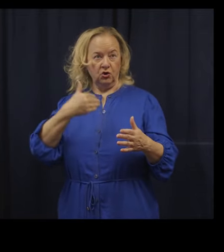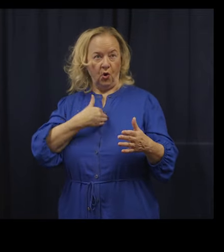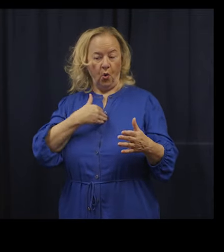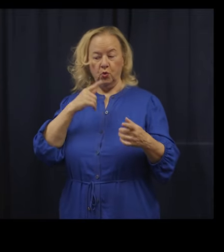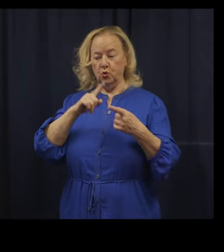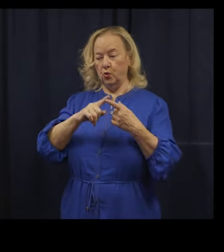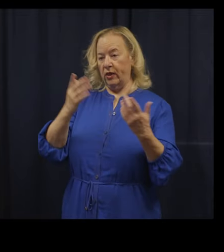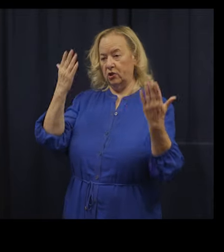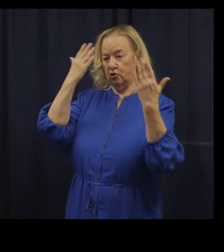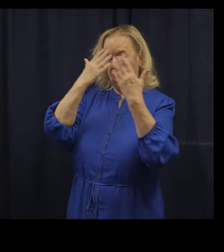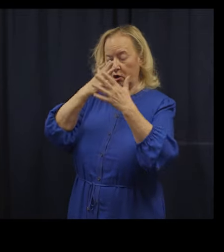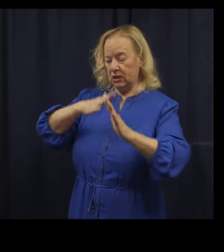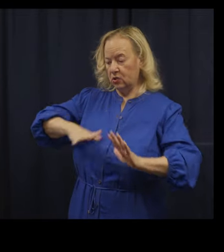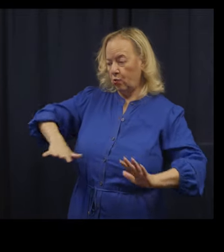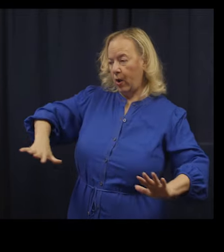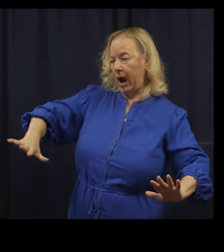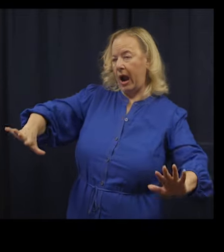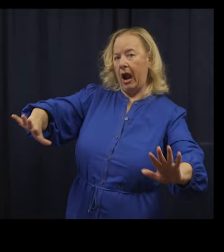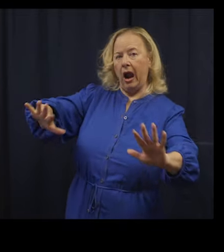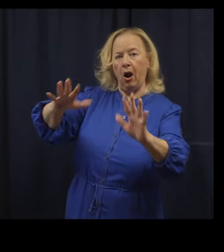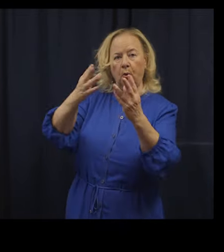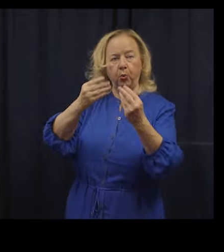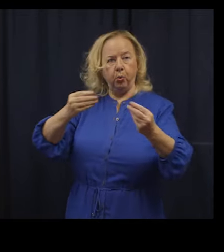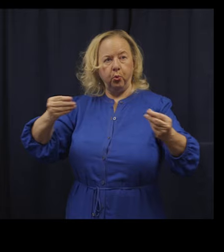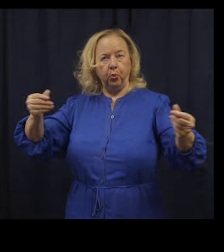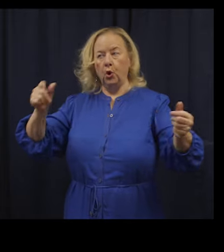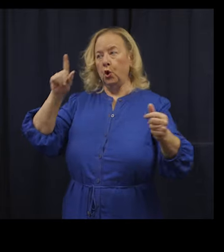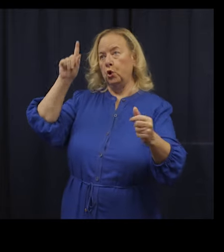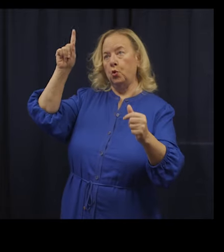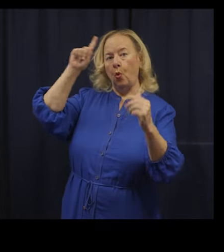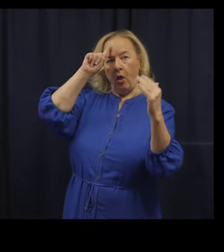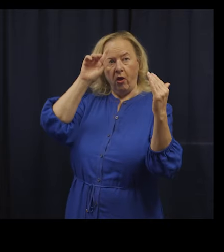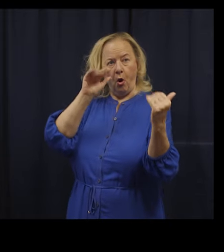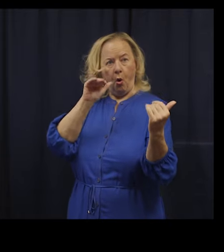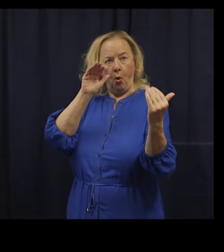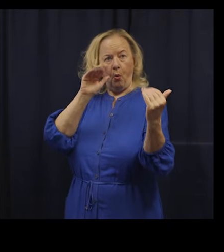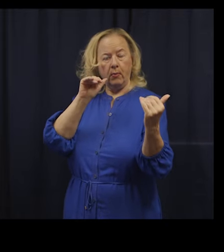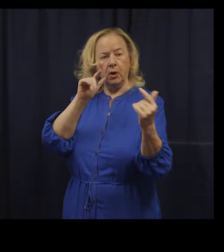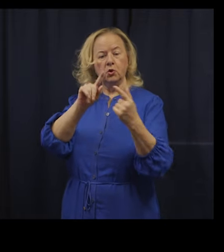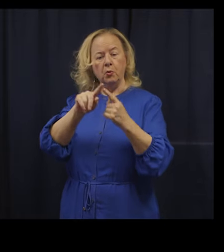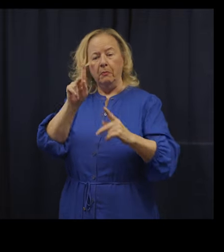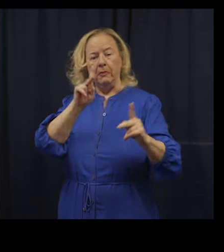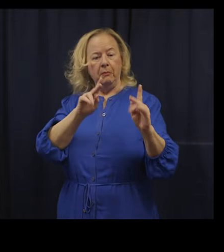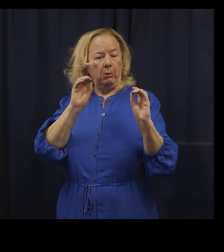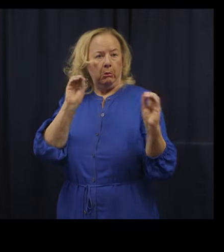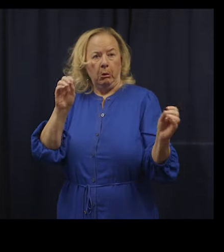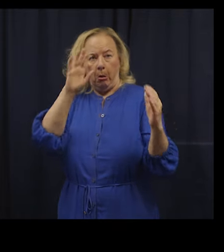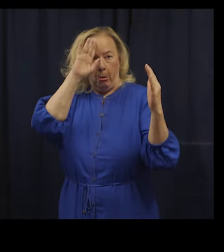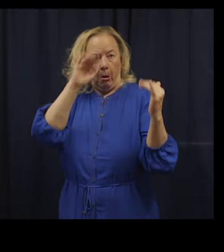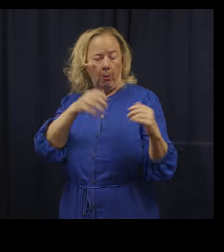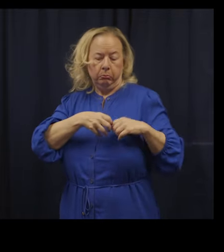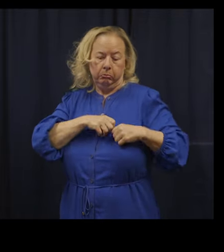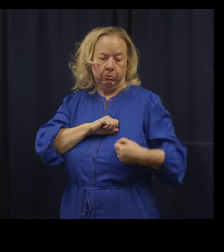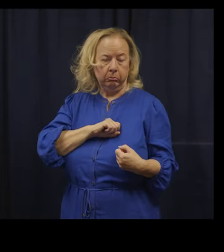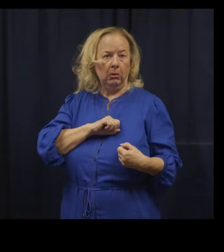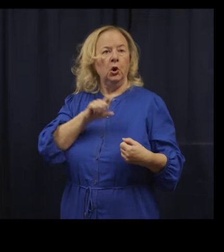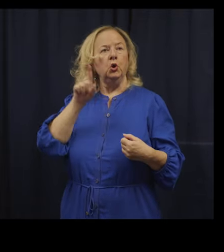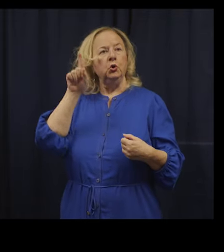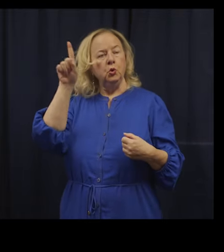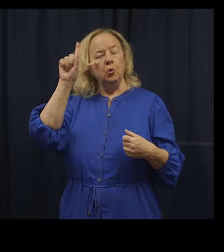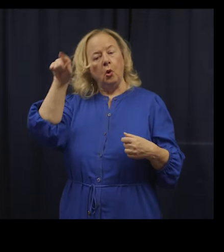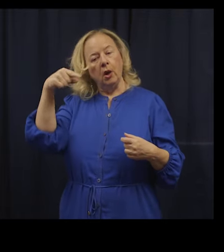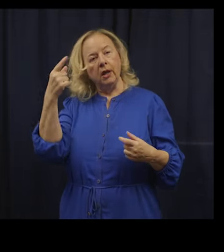The darkness around me, you are the hope to the hopeless and broken. You are